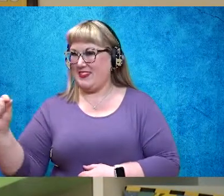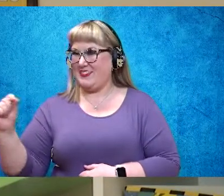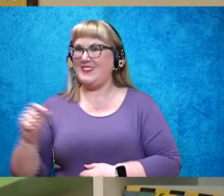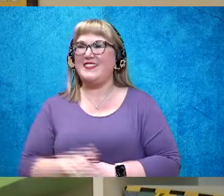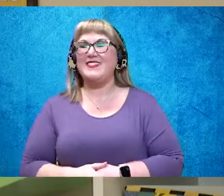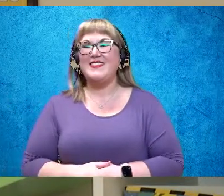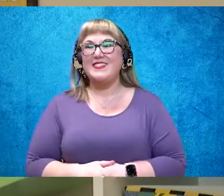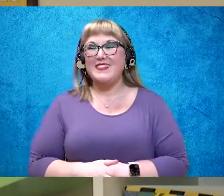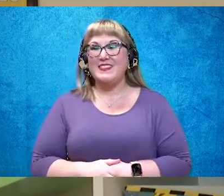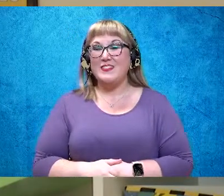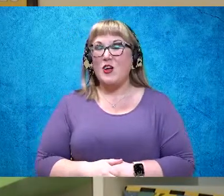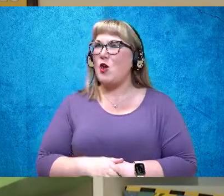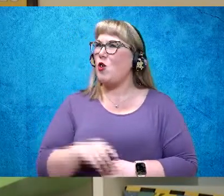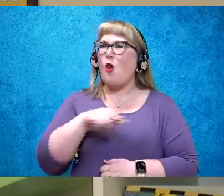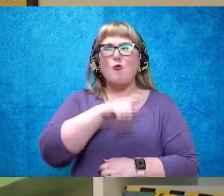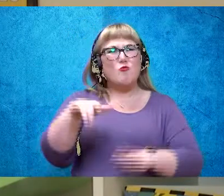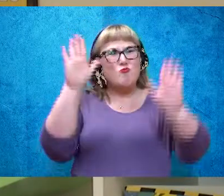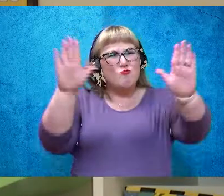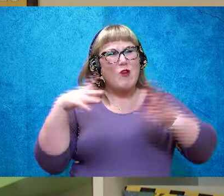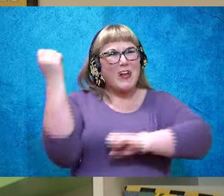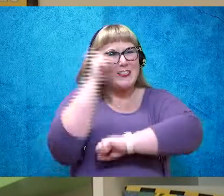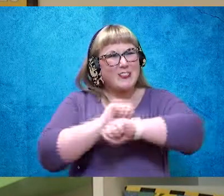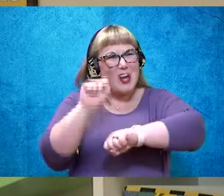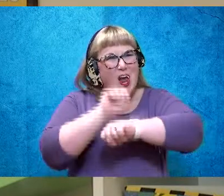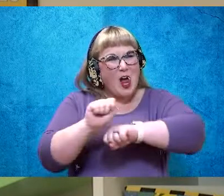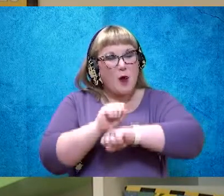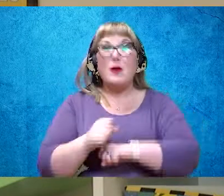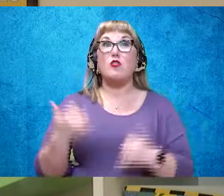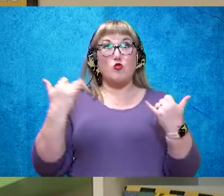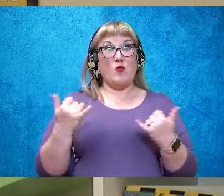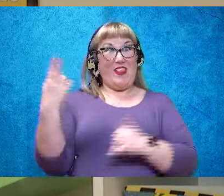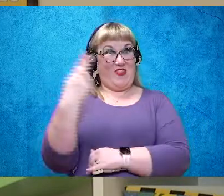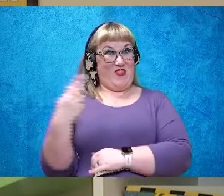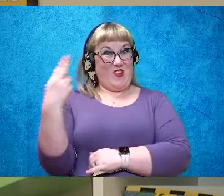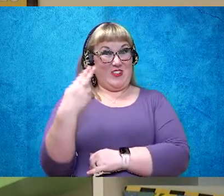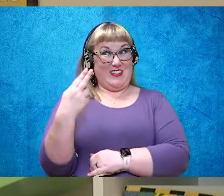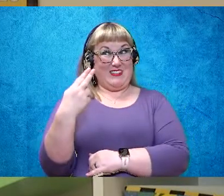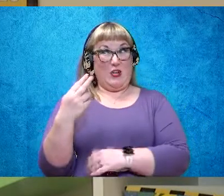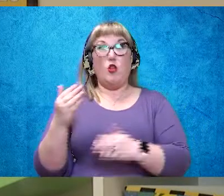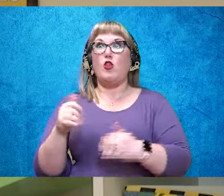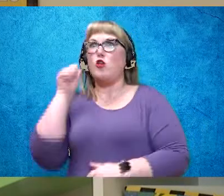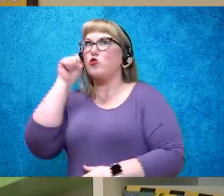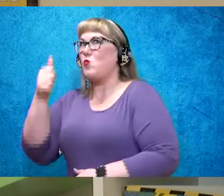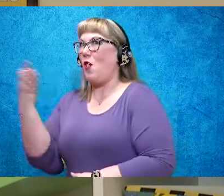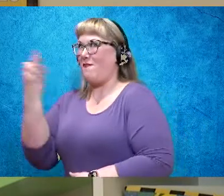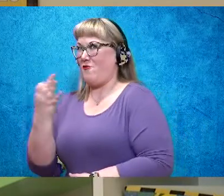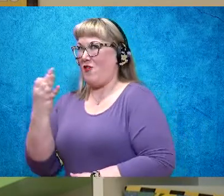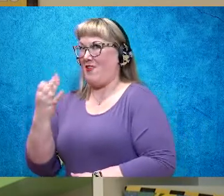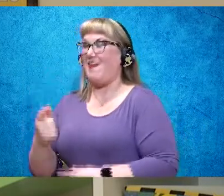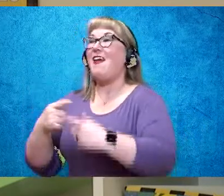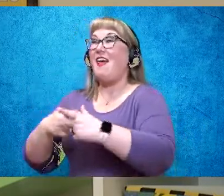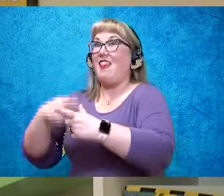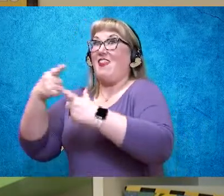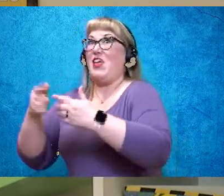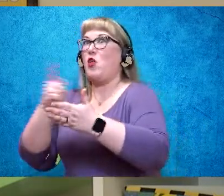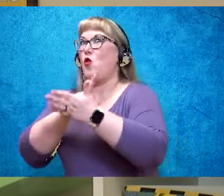2020. You did it, guys. It's Thursday, which means the next day is Friday, and then we have the weekend.